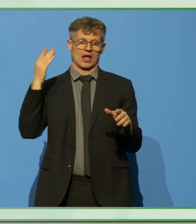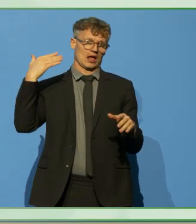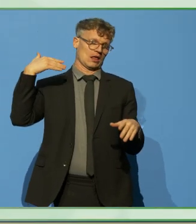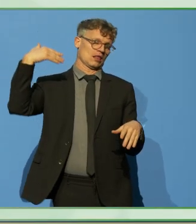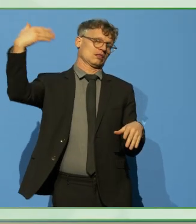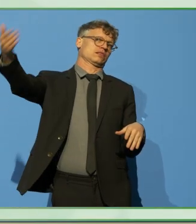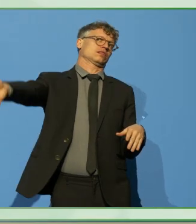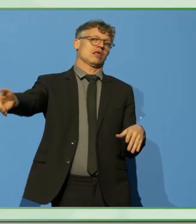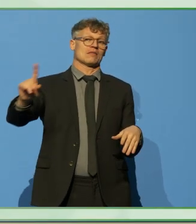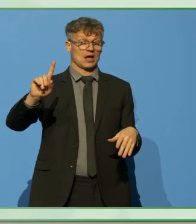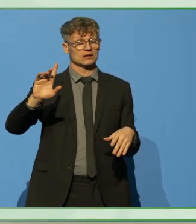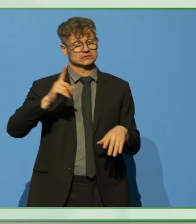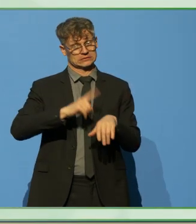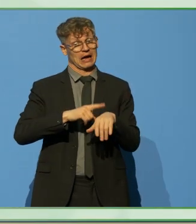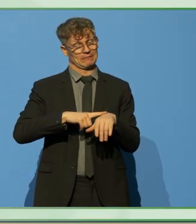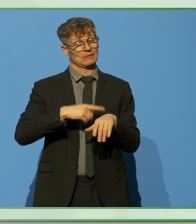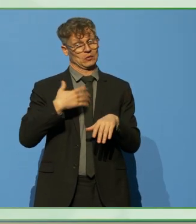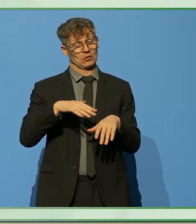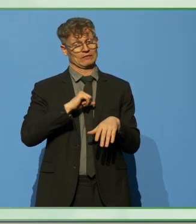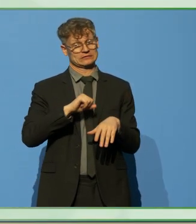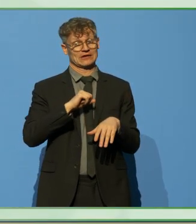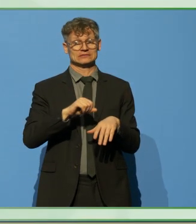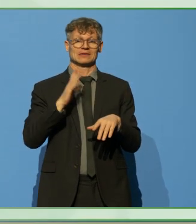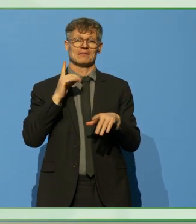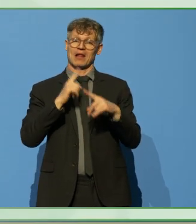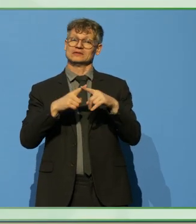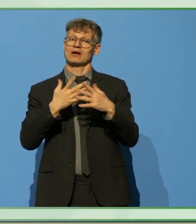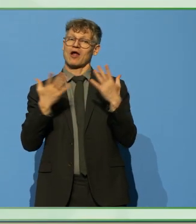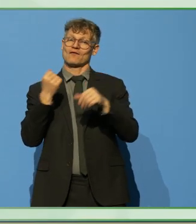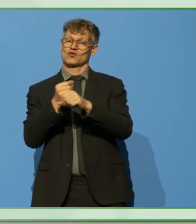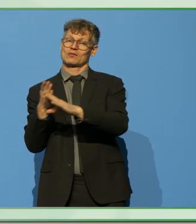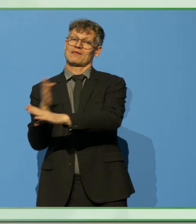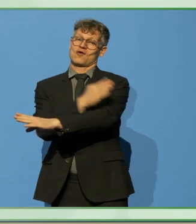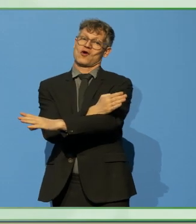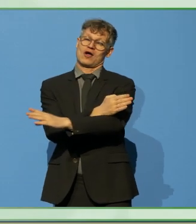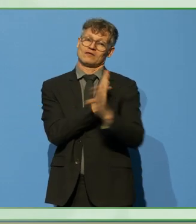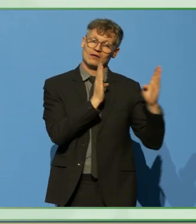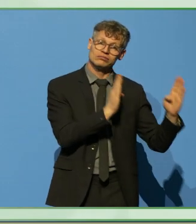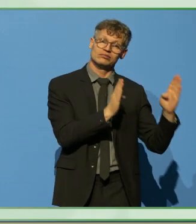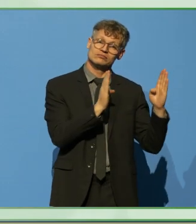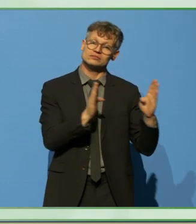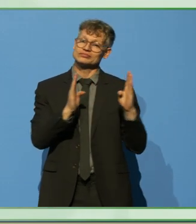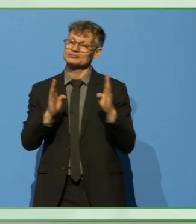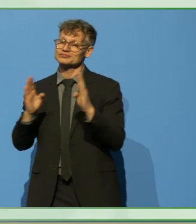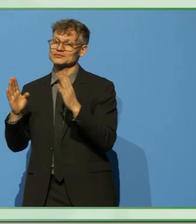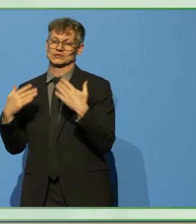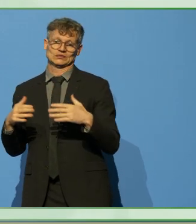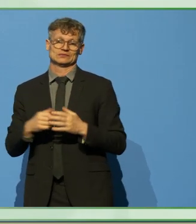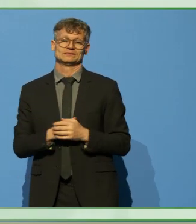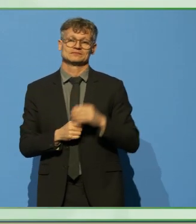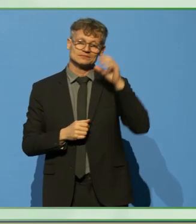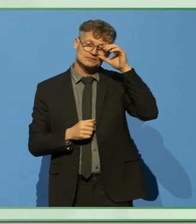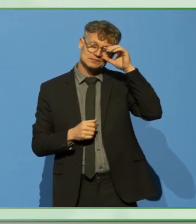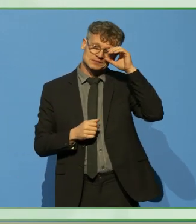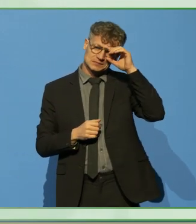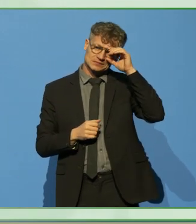it also means, since the fact that we are advancing on the technical readiness, that now we will go into the more practical